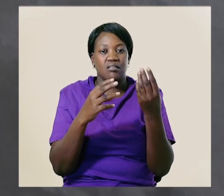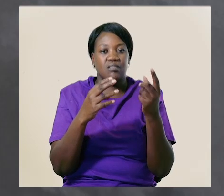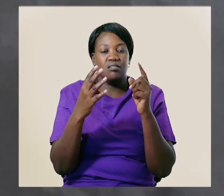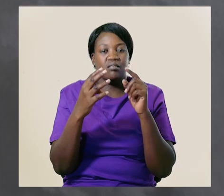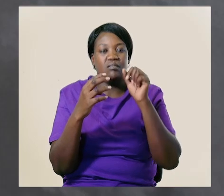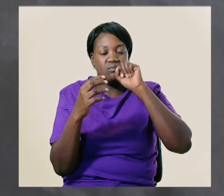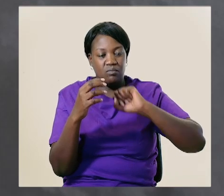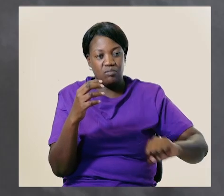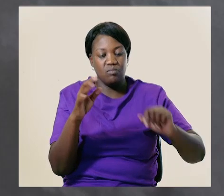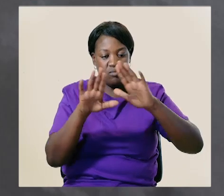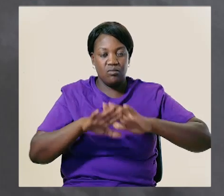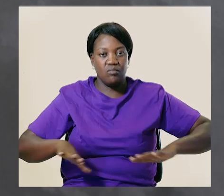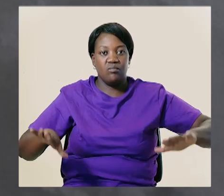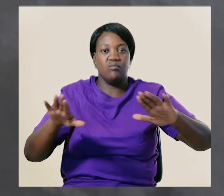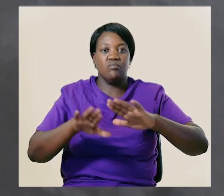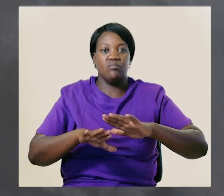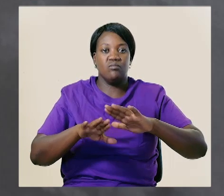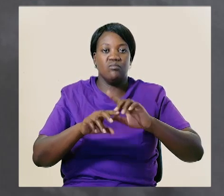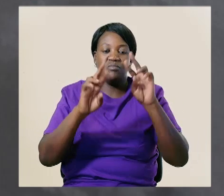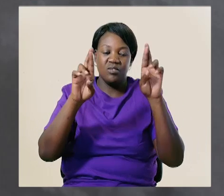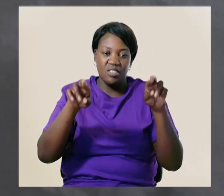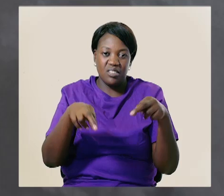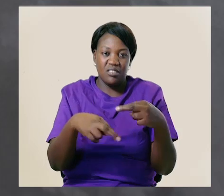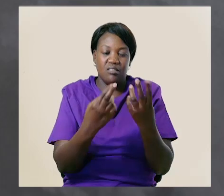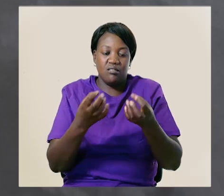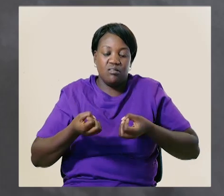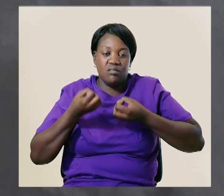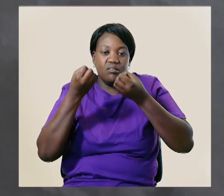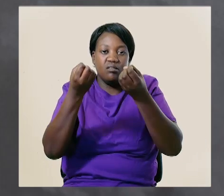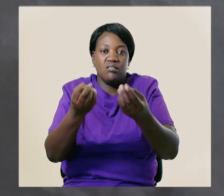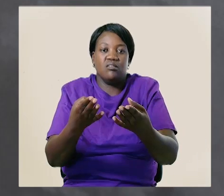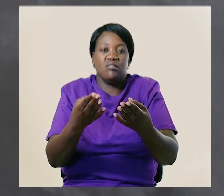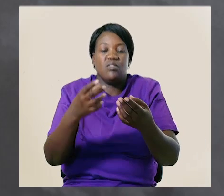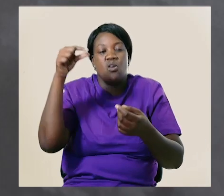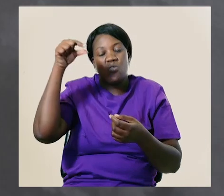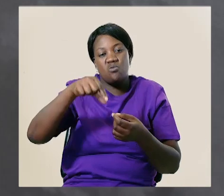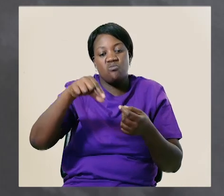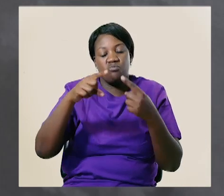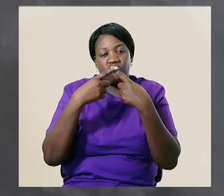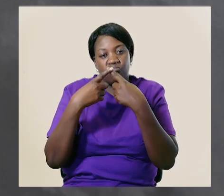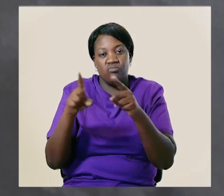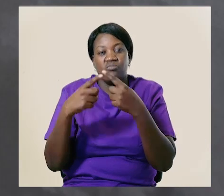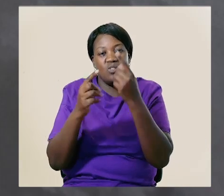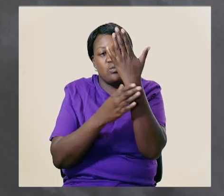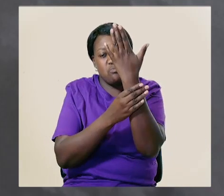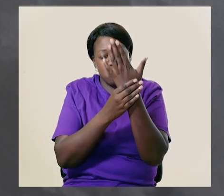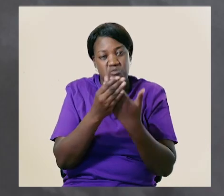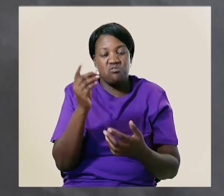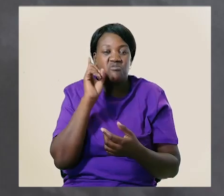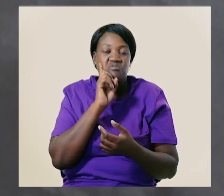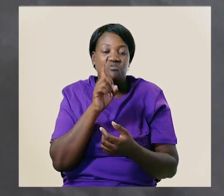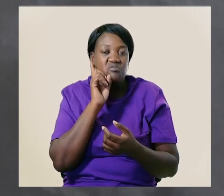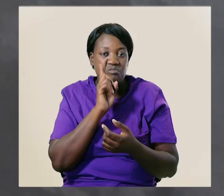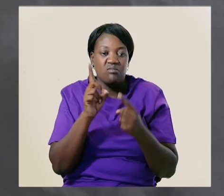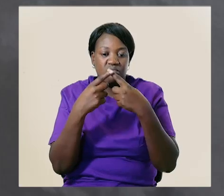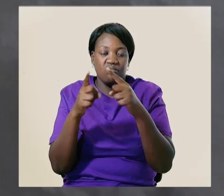is the natural environment. The resources which it provides vary in quality, and it may be owned or controlled in